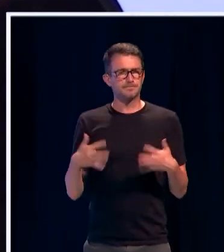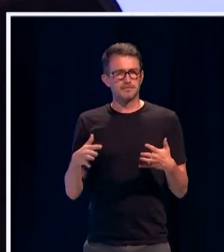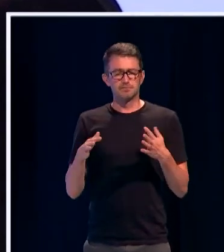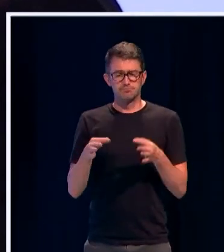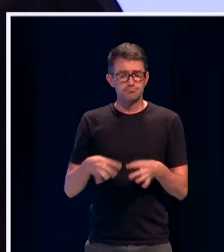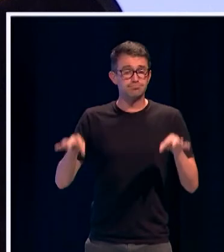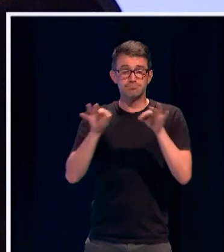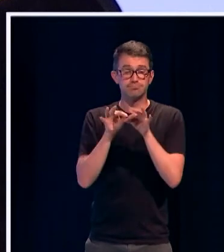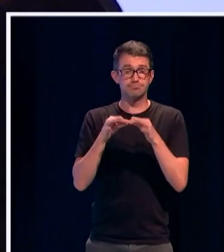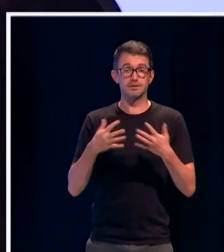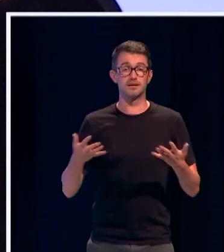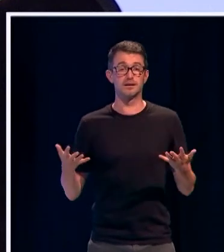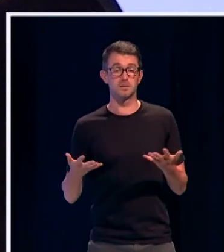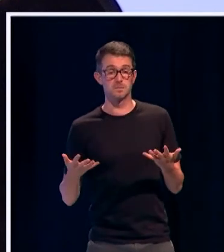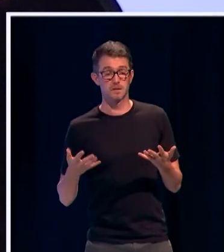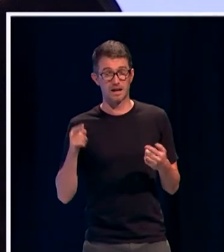how the capacity